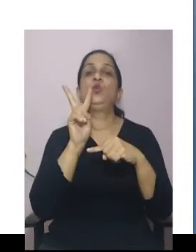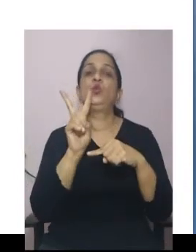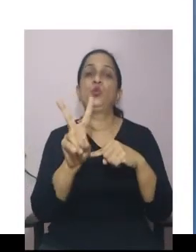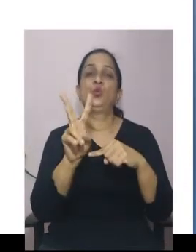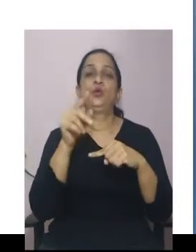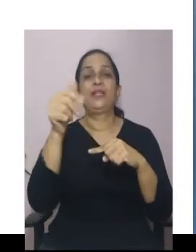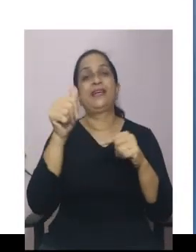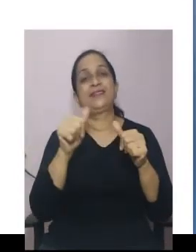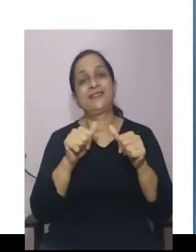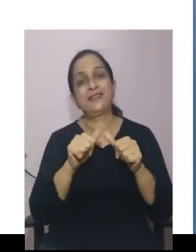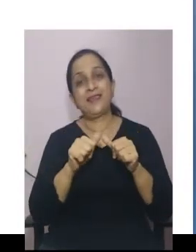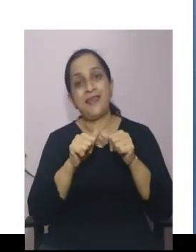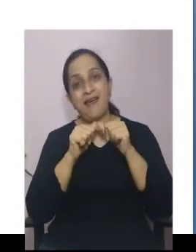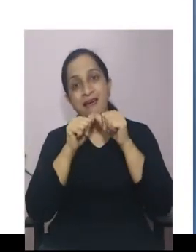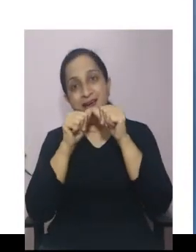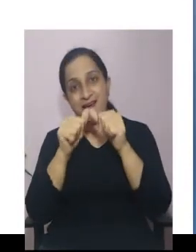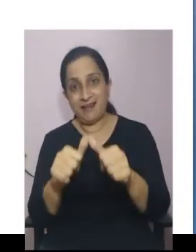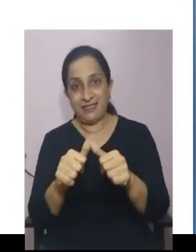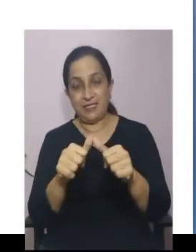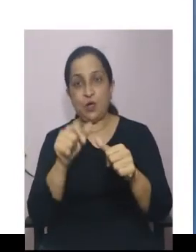10x minus